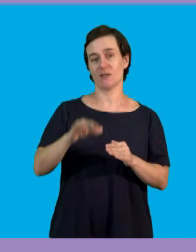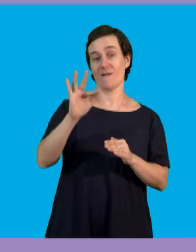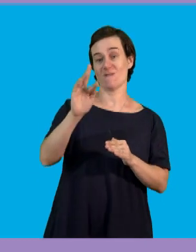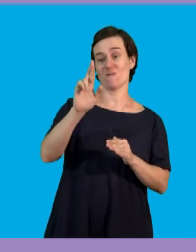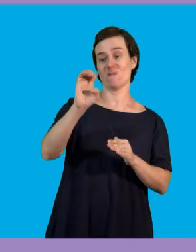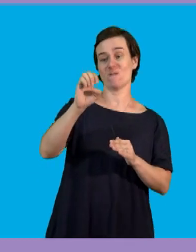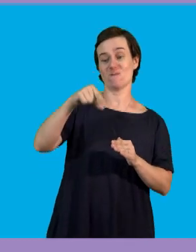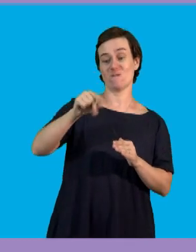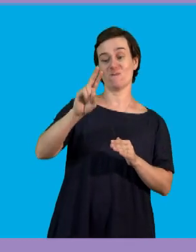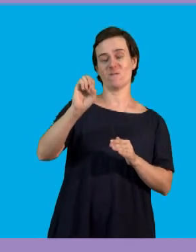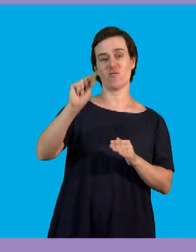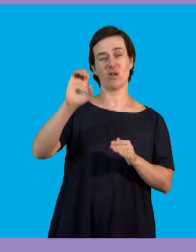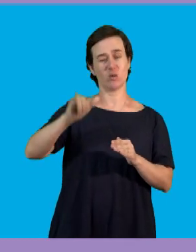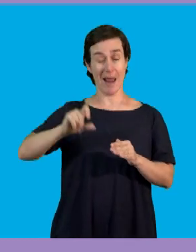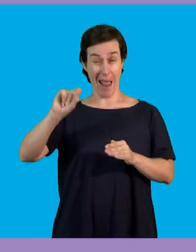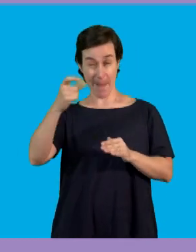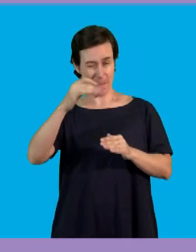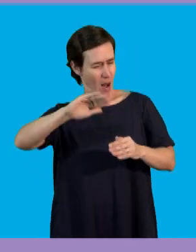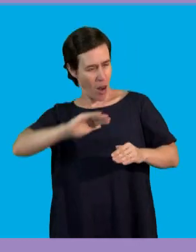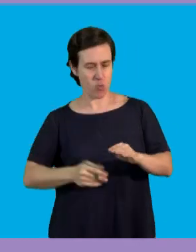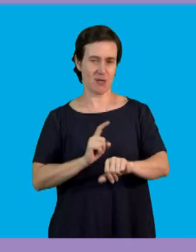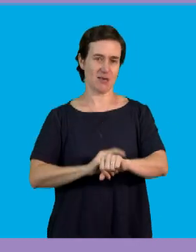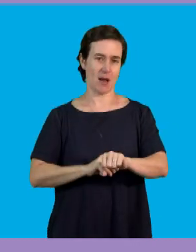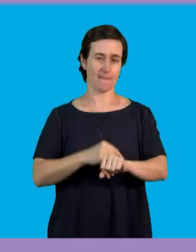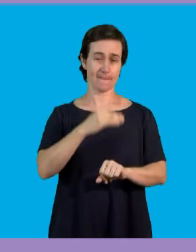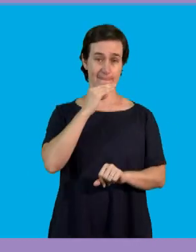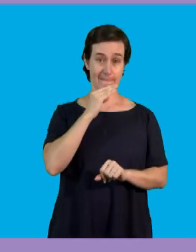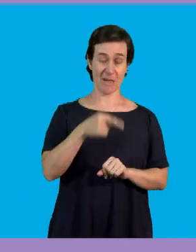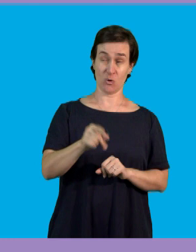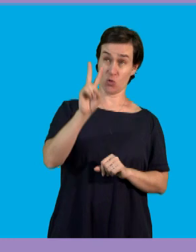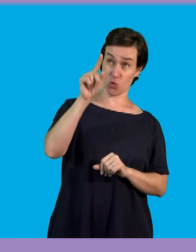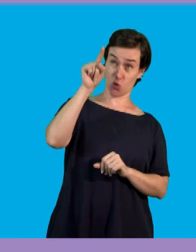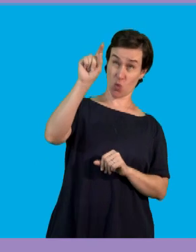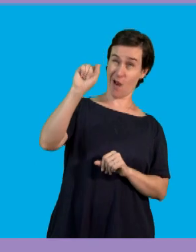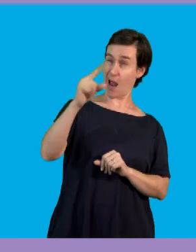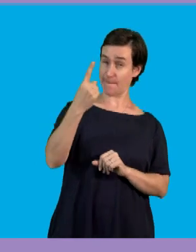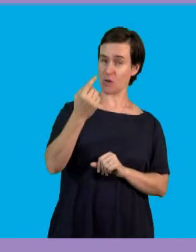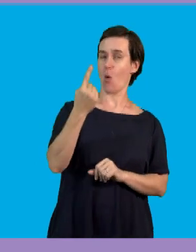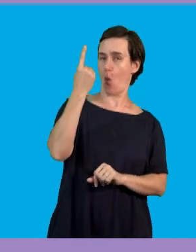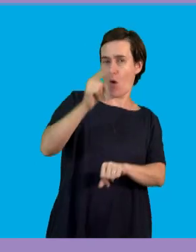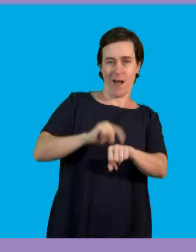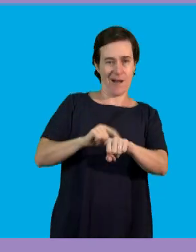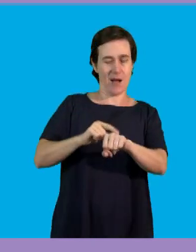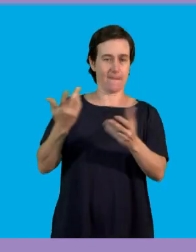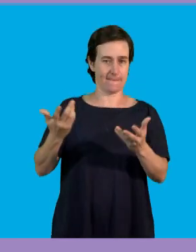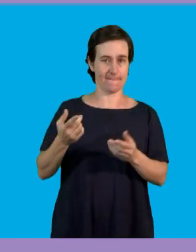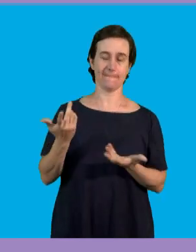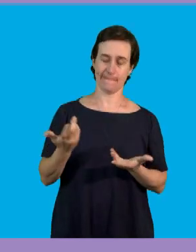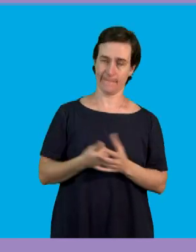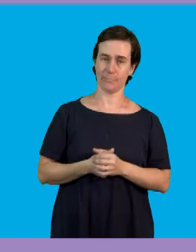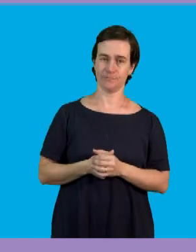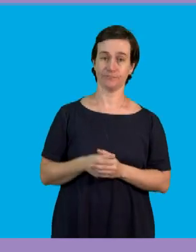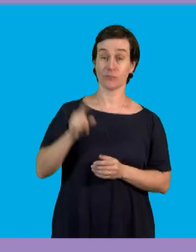So we are going to look at the 2 and the 103 in the first block there. 2 only appears once, 103 only